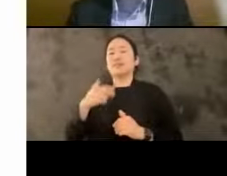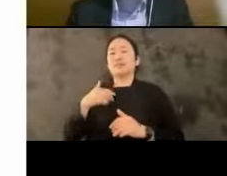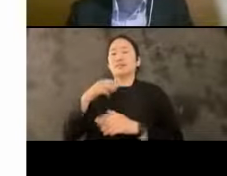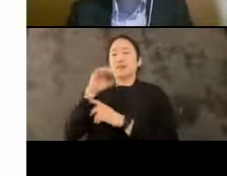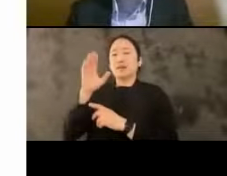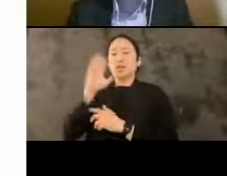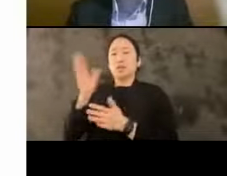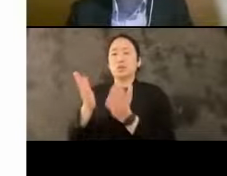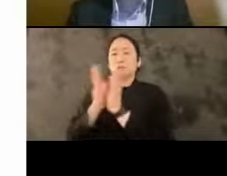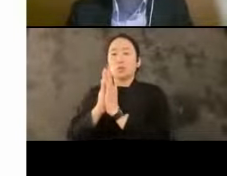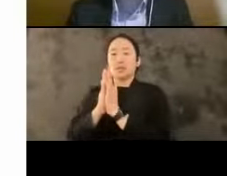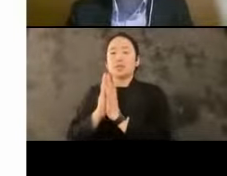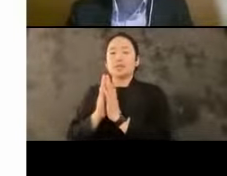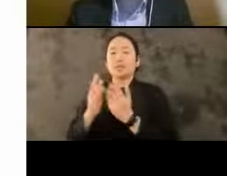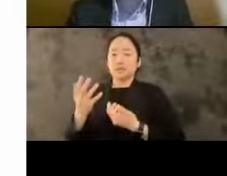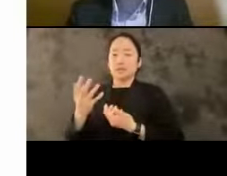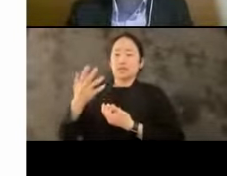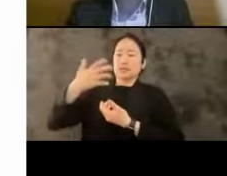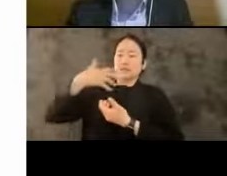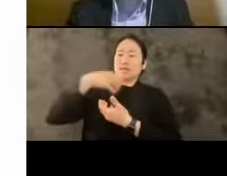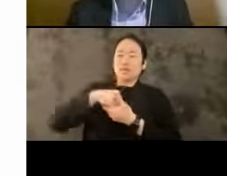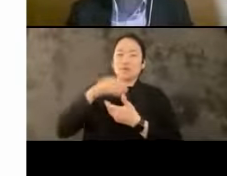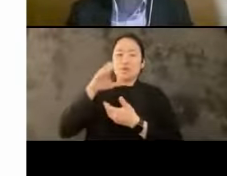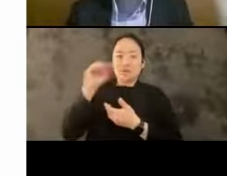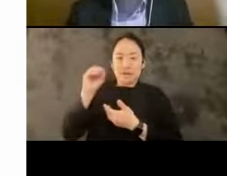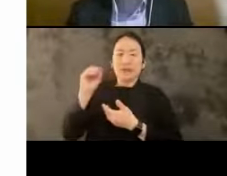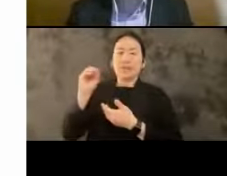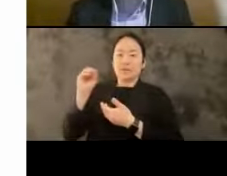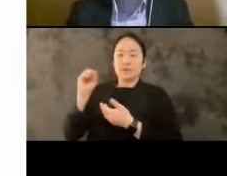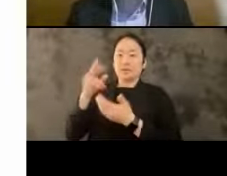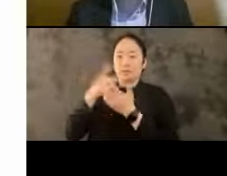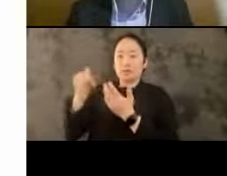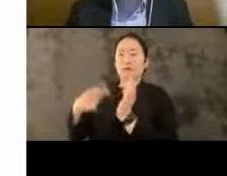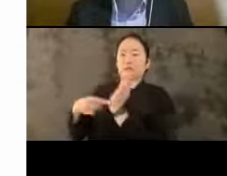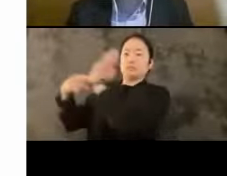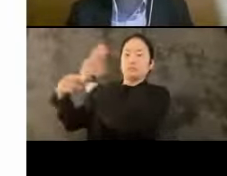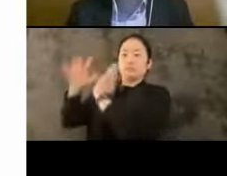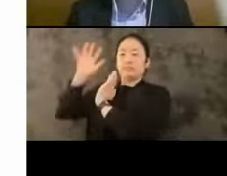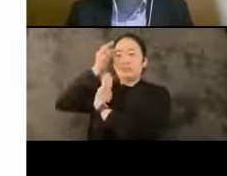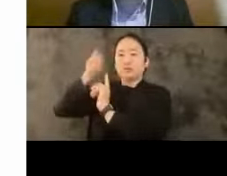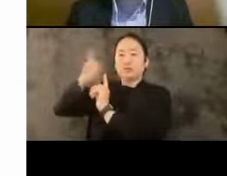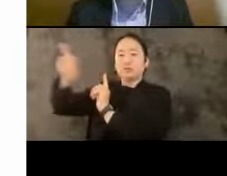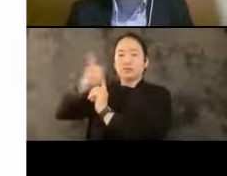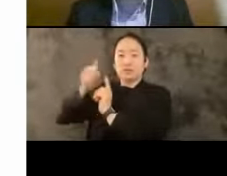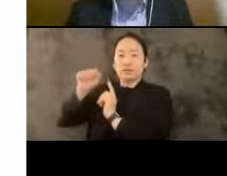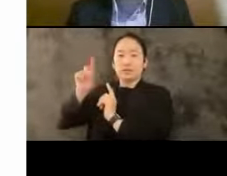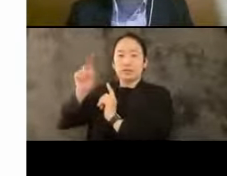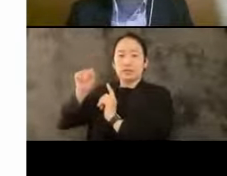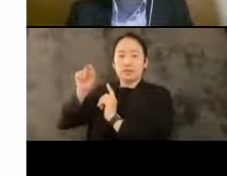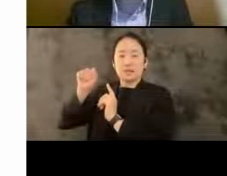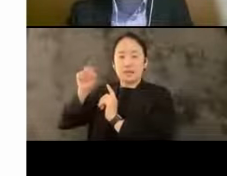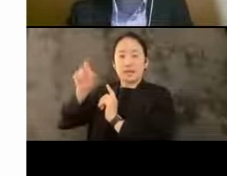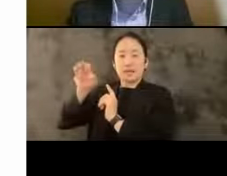to the Federal Transit Administration, which is kind of the first step to get to that that